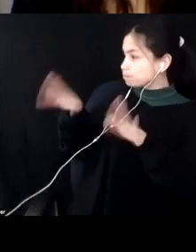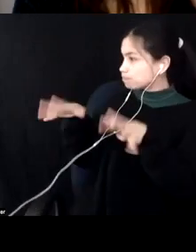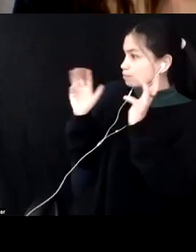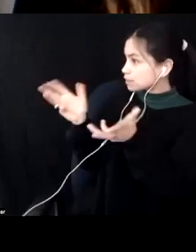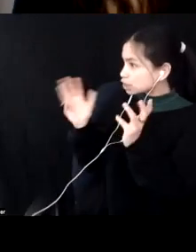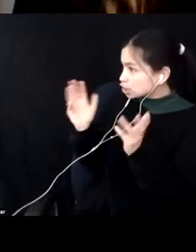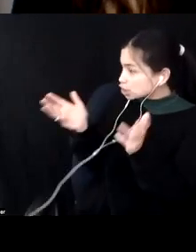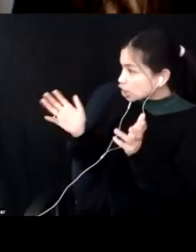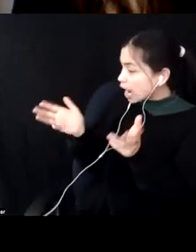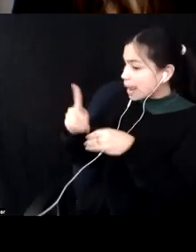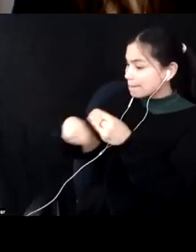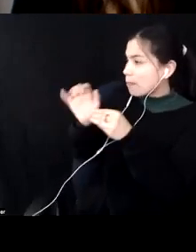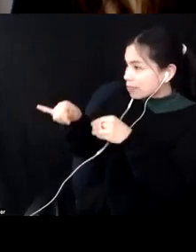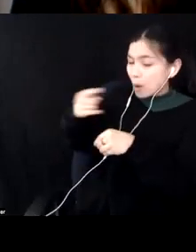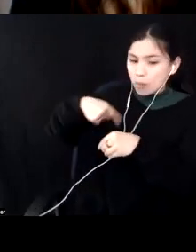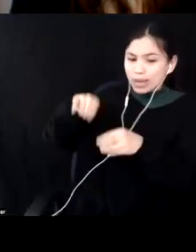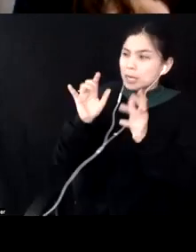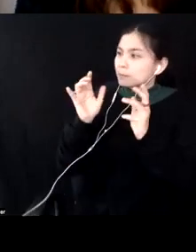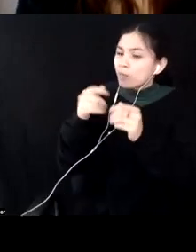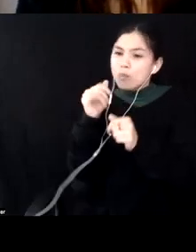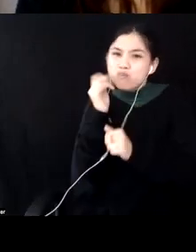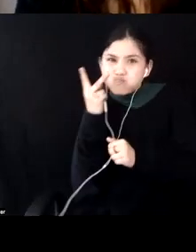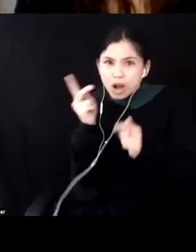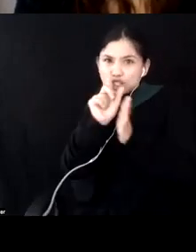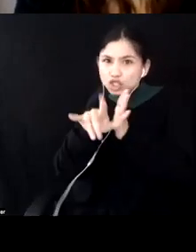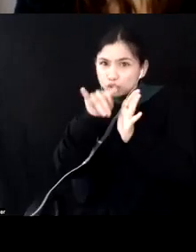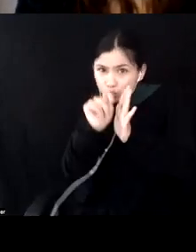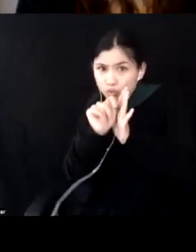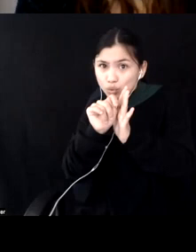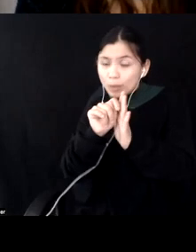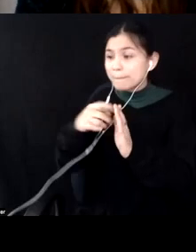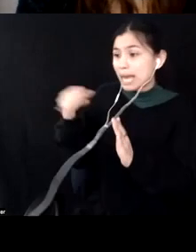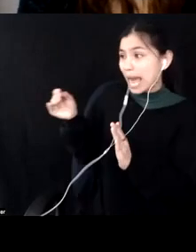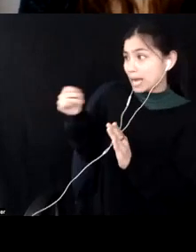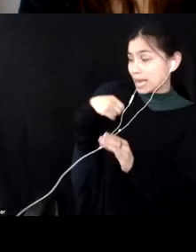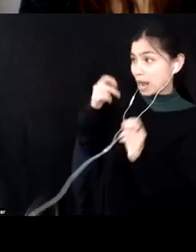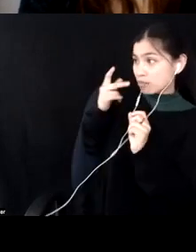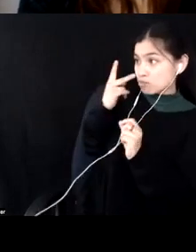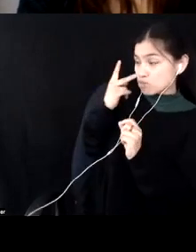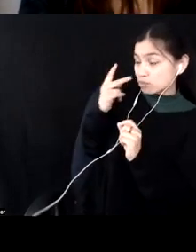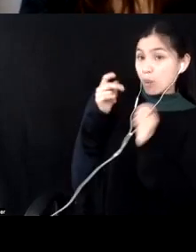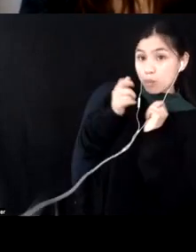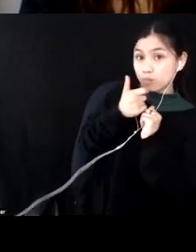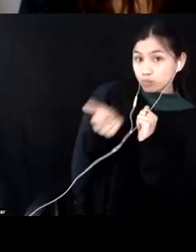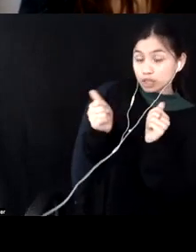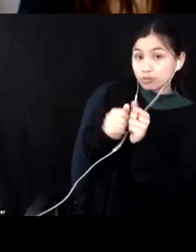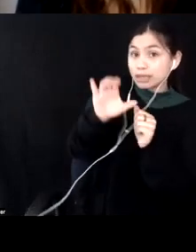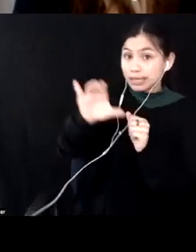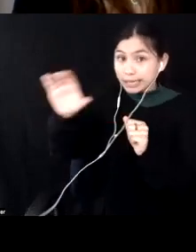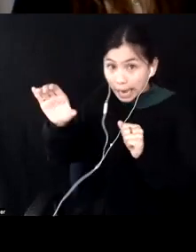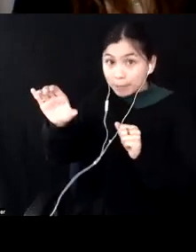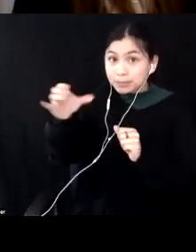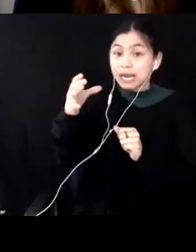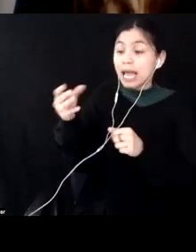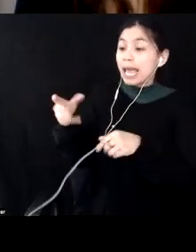watch some YouTube videos, so she can read it along with the captioning, and then from that, she gets to